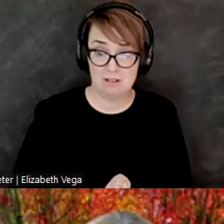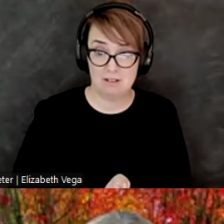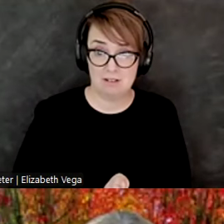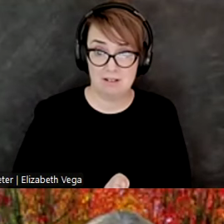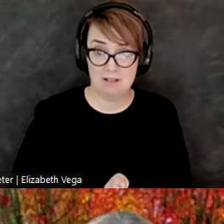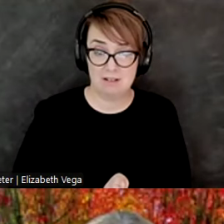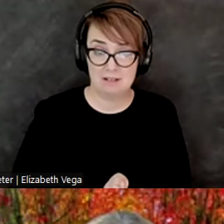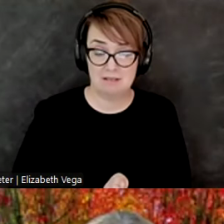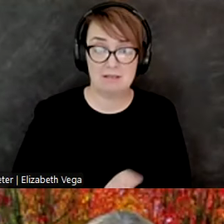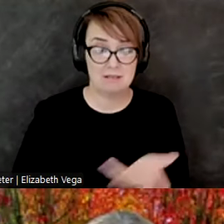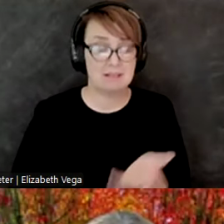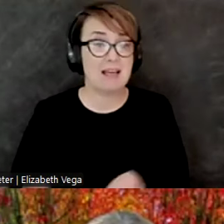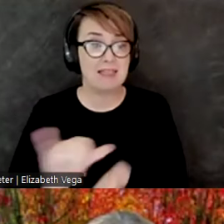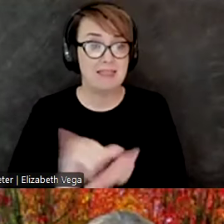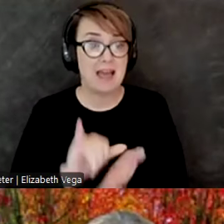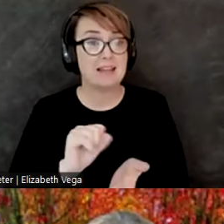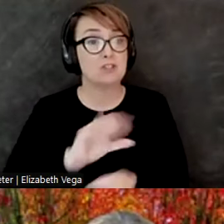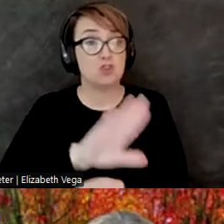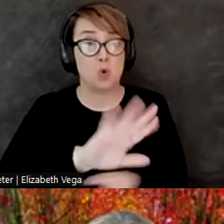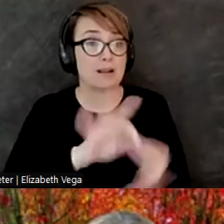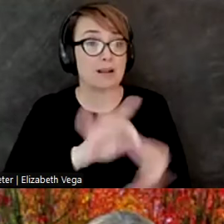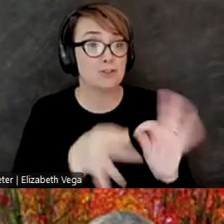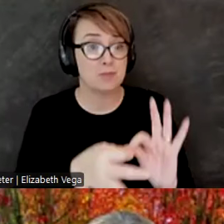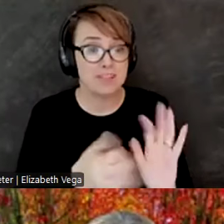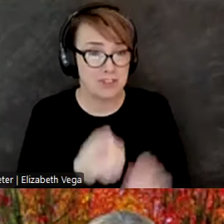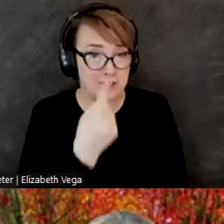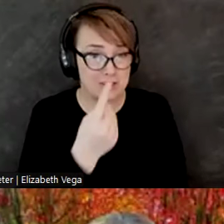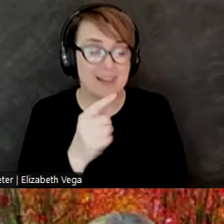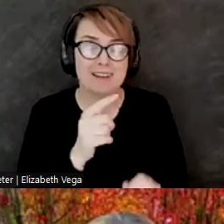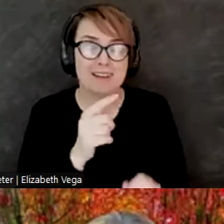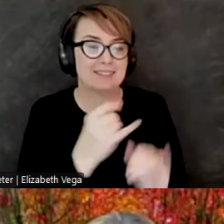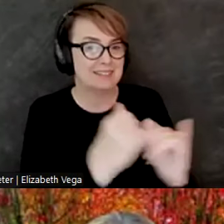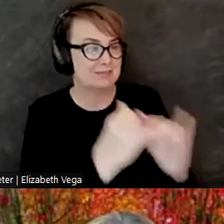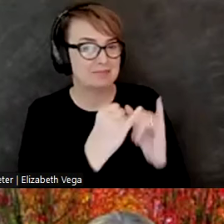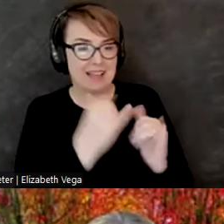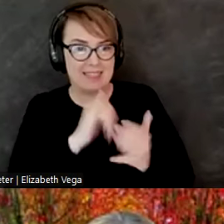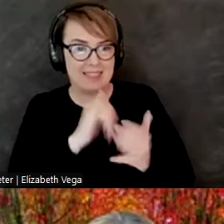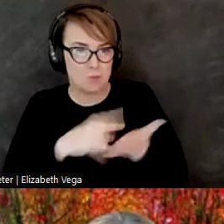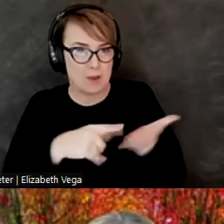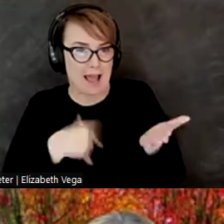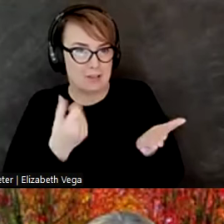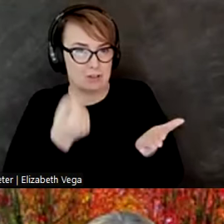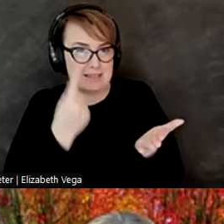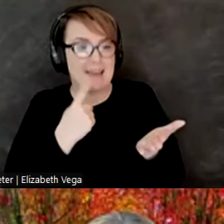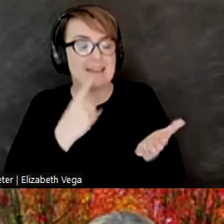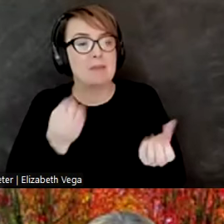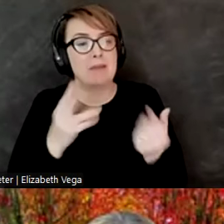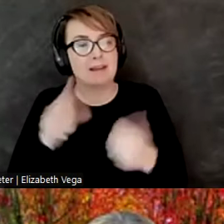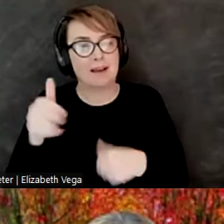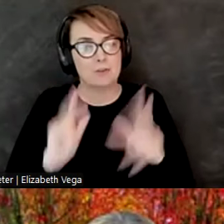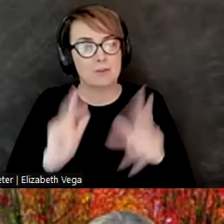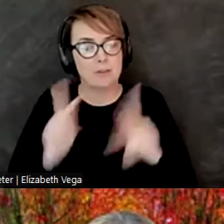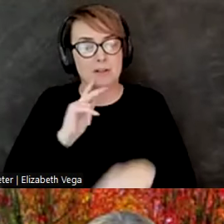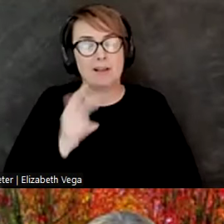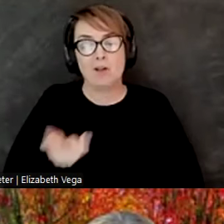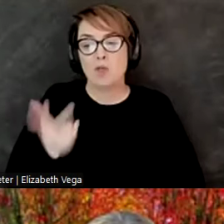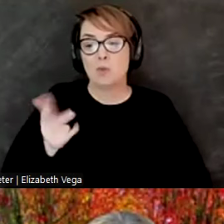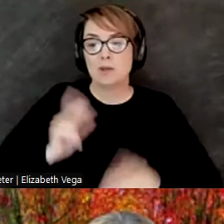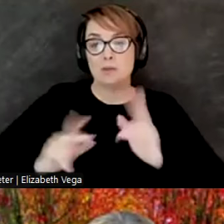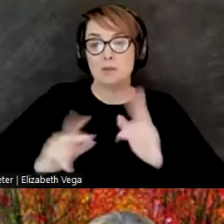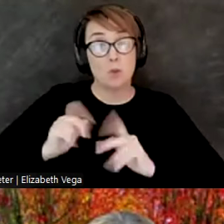interpretation, as it is mine, as it is by many others. Yes, that is, it's the three persons or more